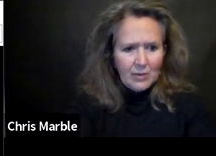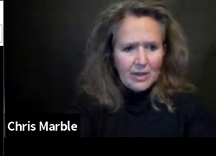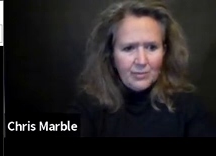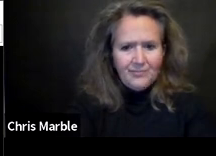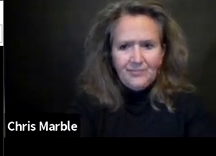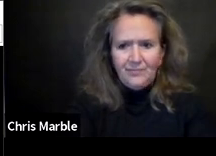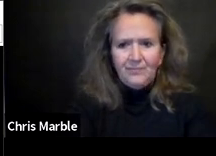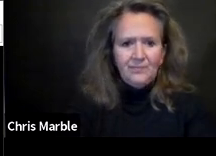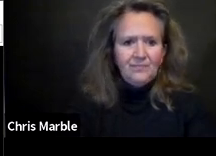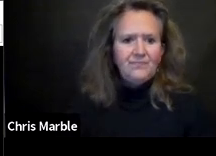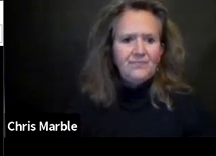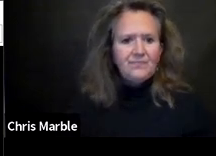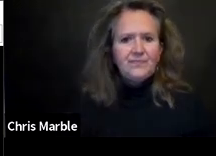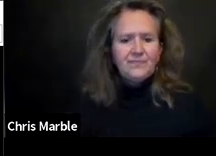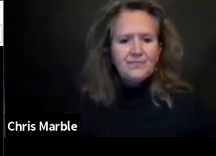There we go.